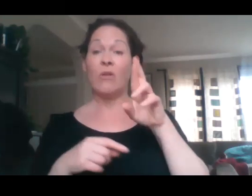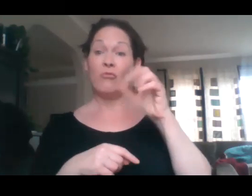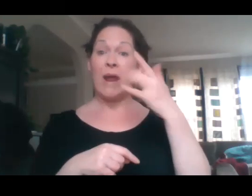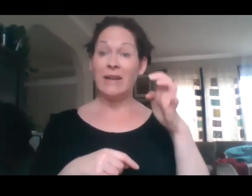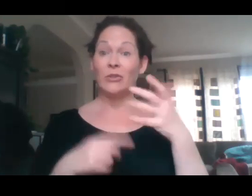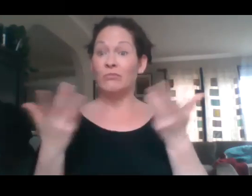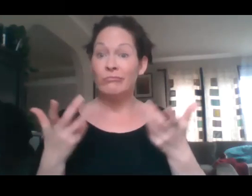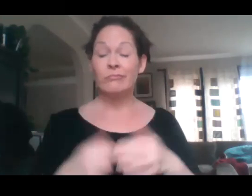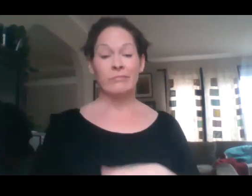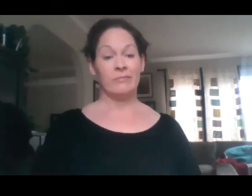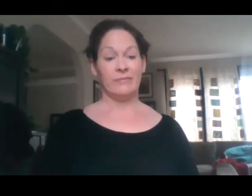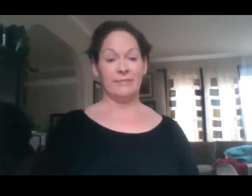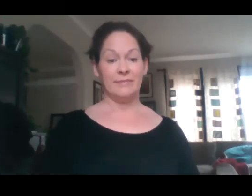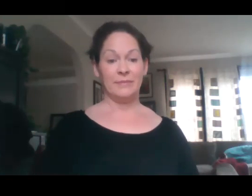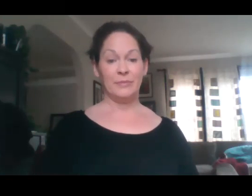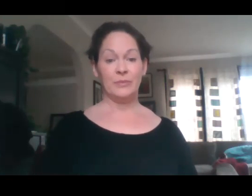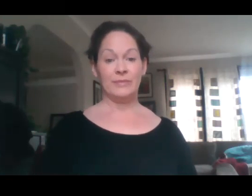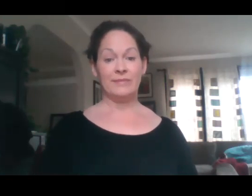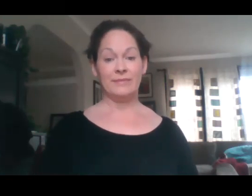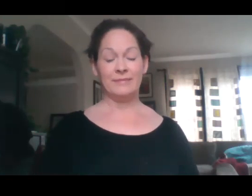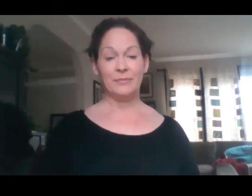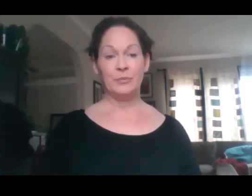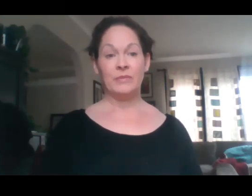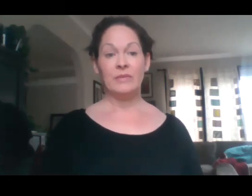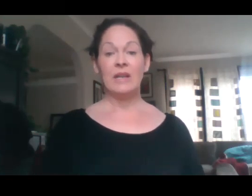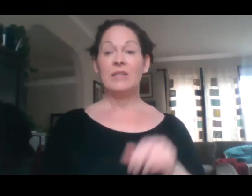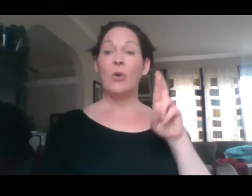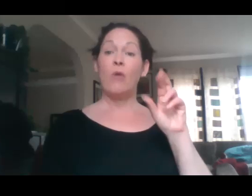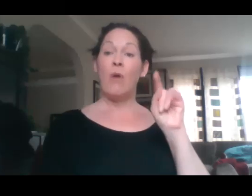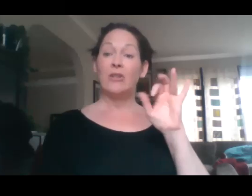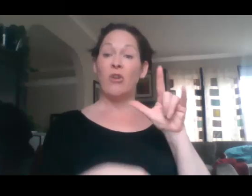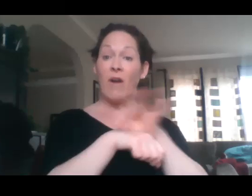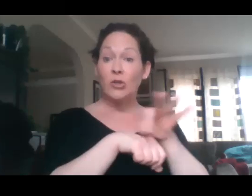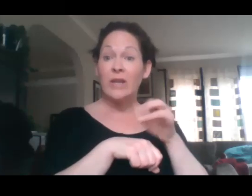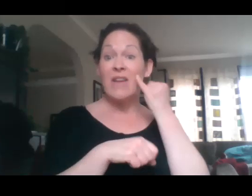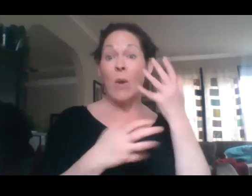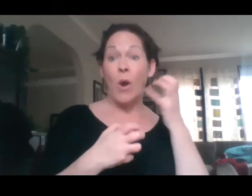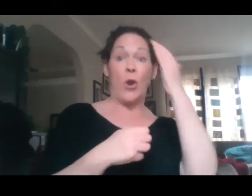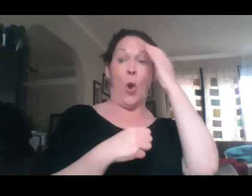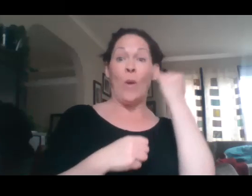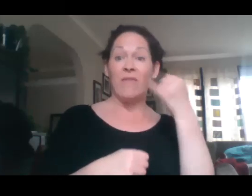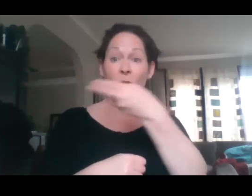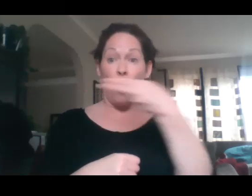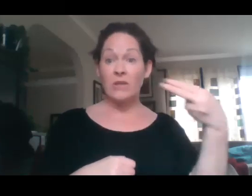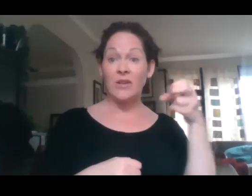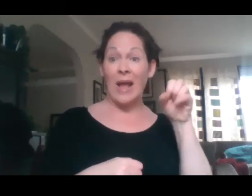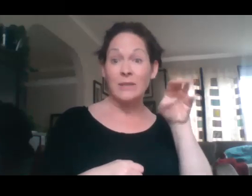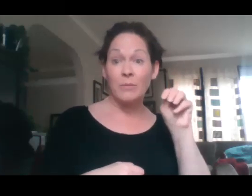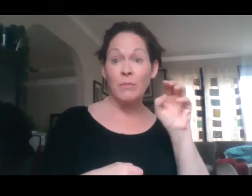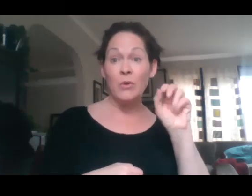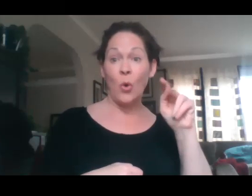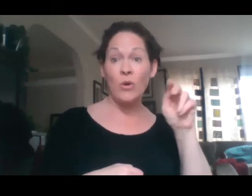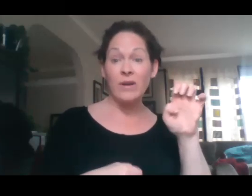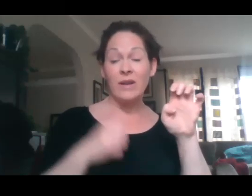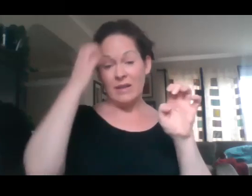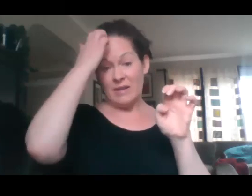fact, when I'm looking at rational functions and I want to figure out is the horizontal asymptote, is it